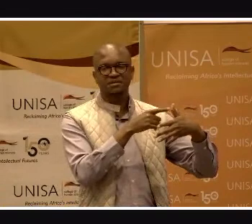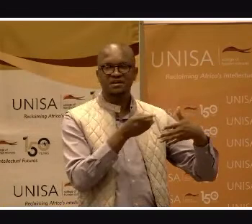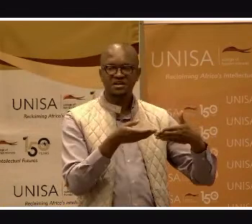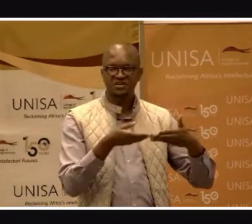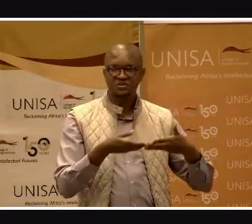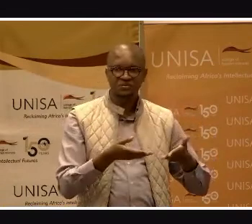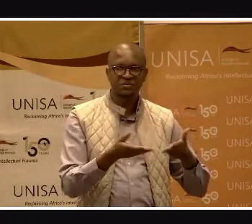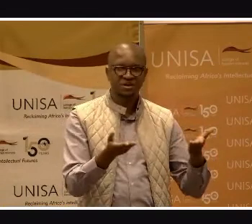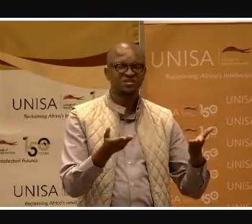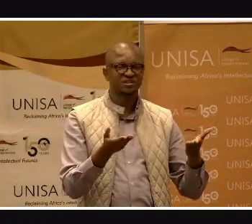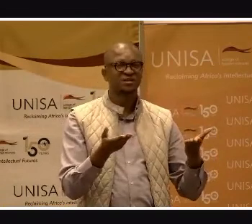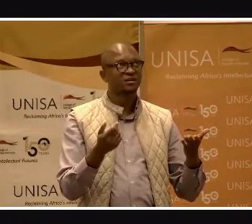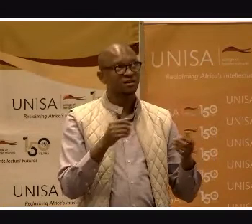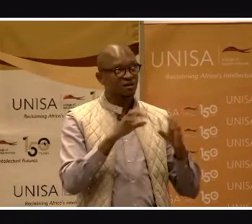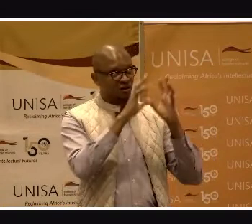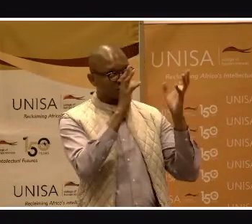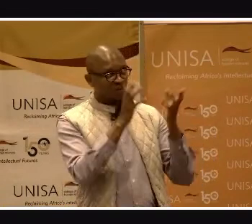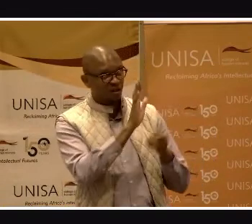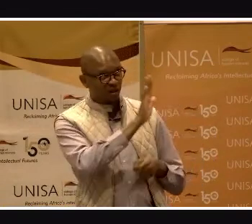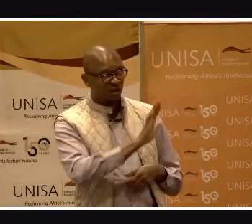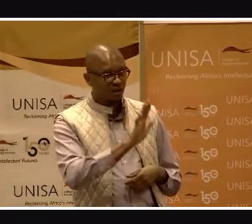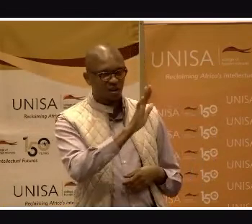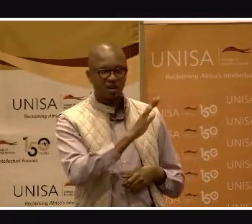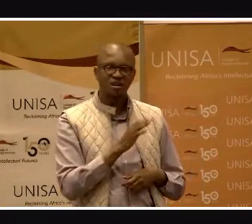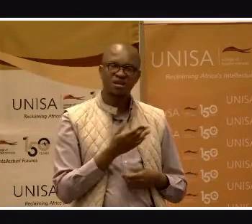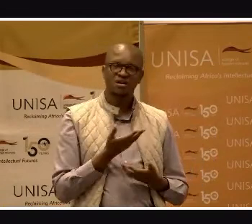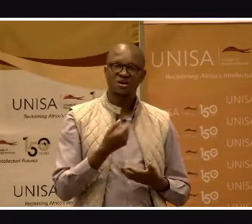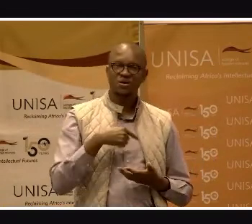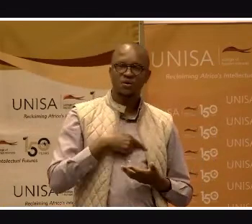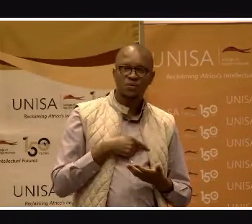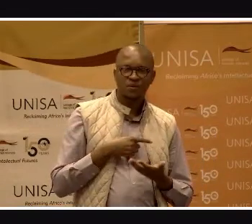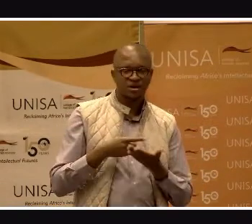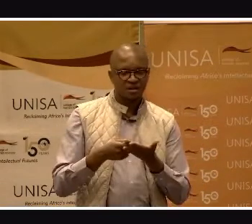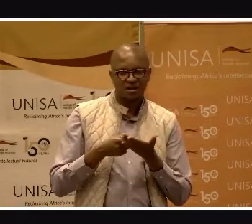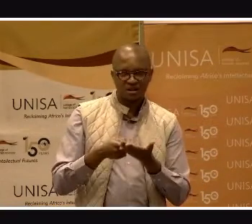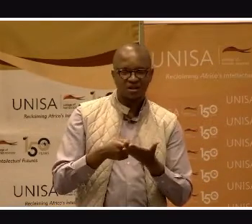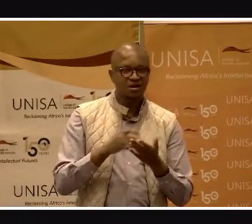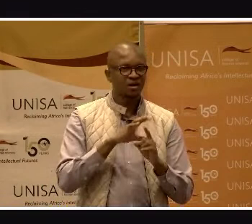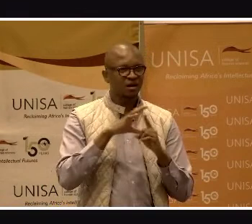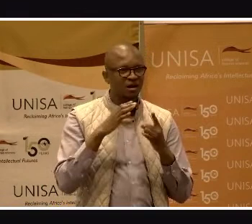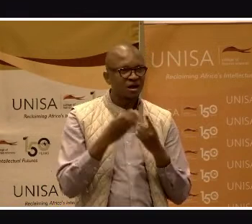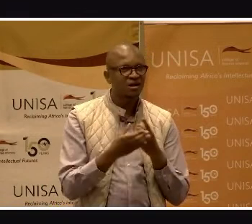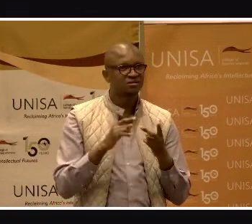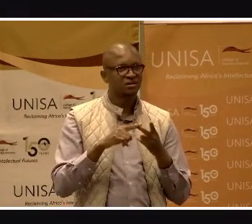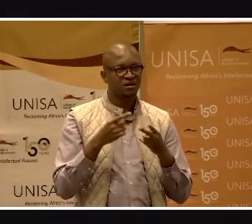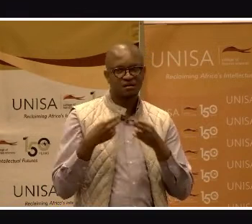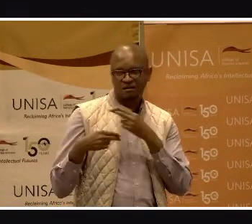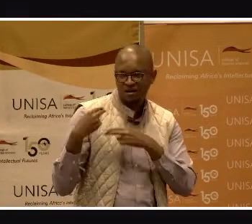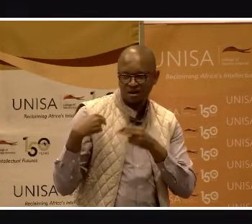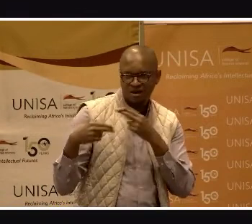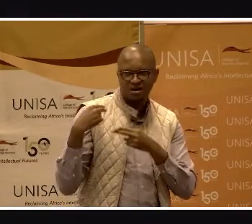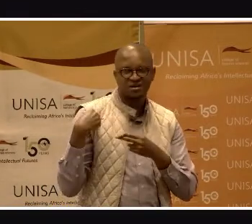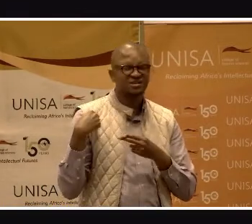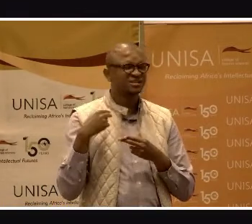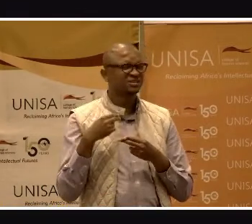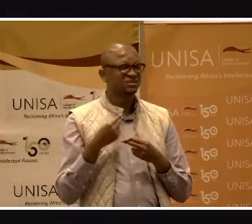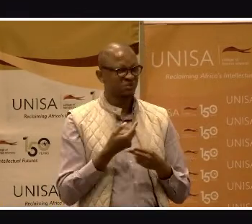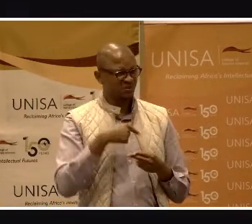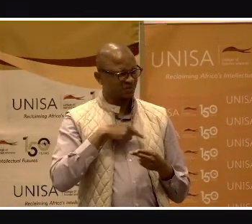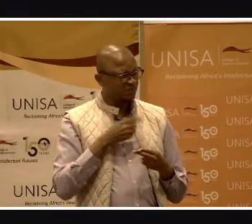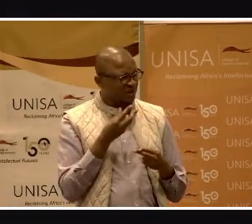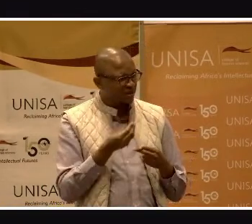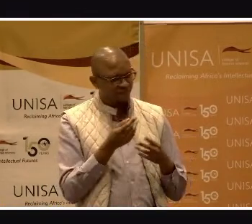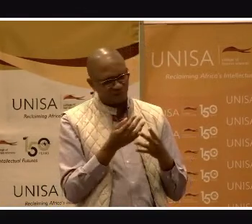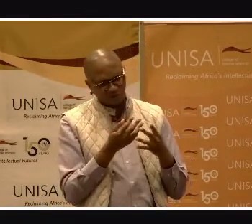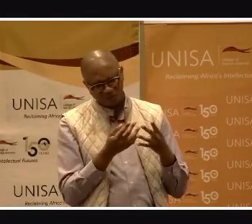Globally, we talk about cultural heritage. When we are talking about this cultural heritage, there are a lot of things that are associated